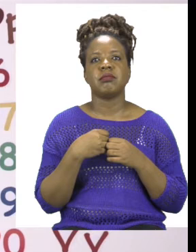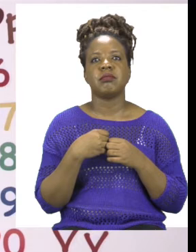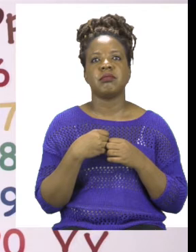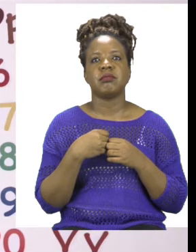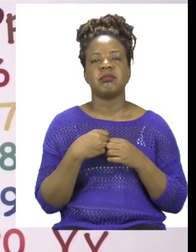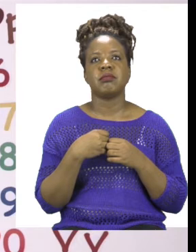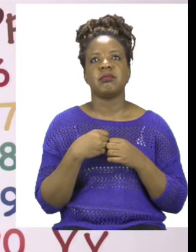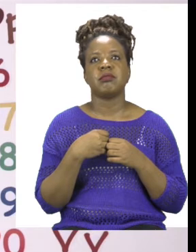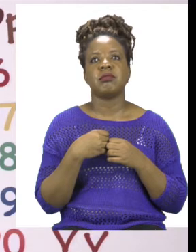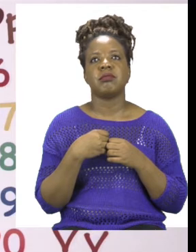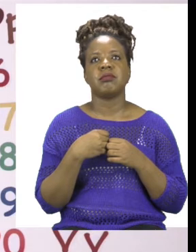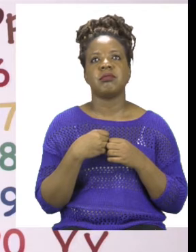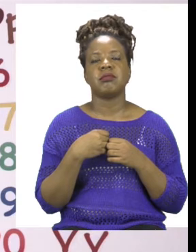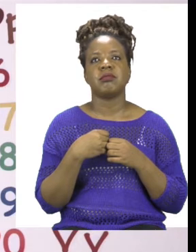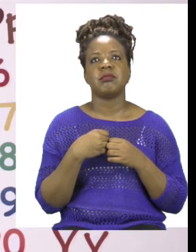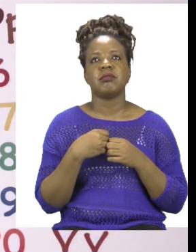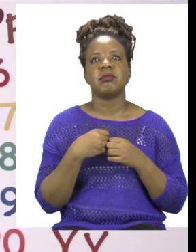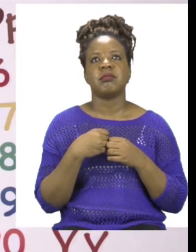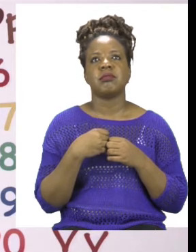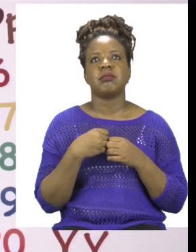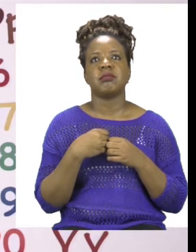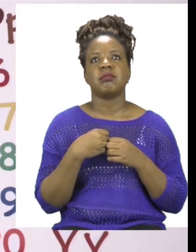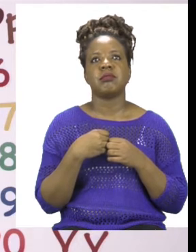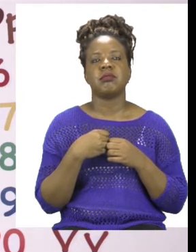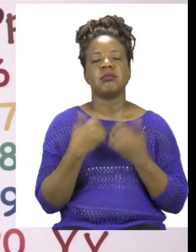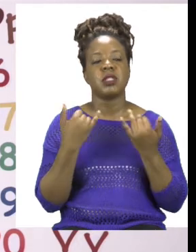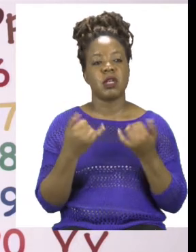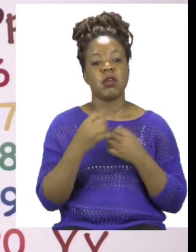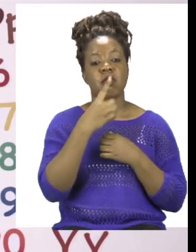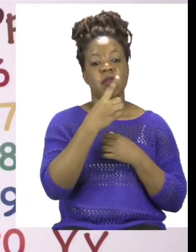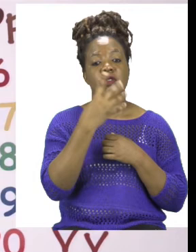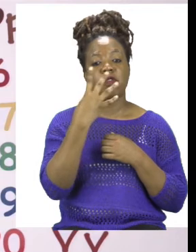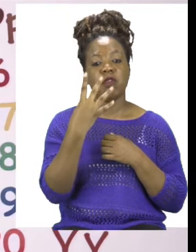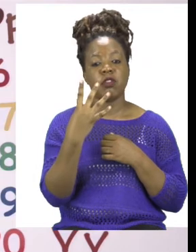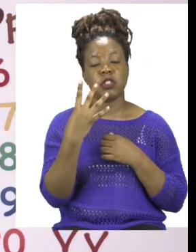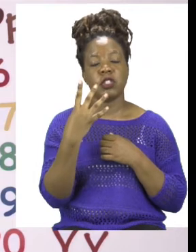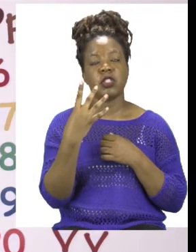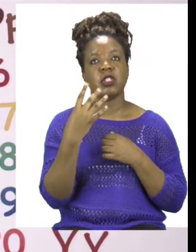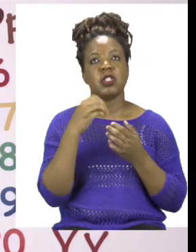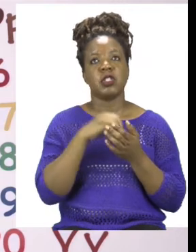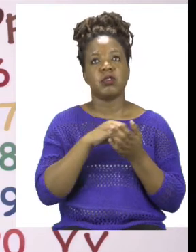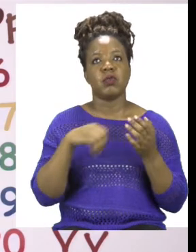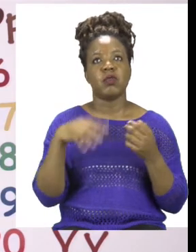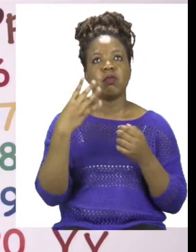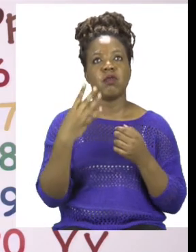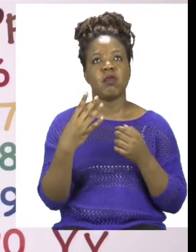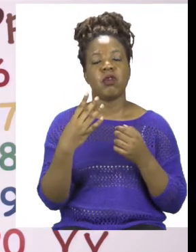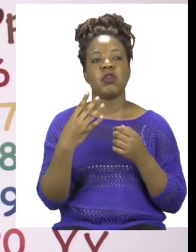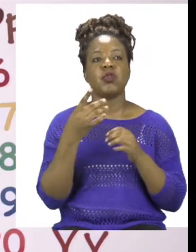ones we're going to count by saying subtract 4, minus 4. So we're